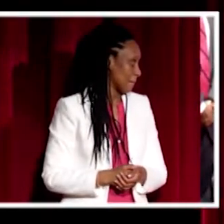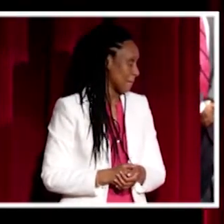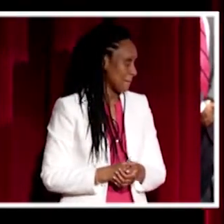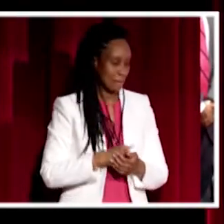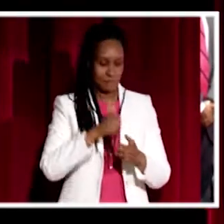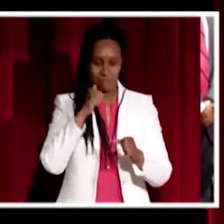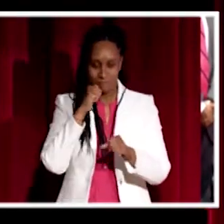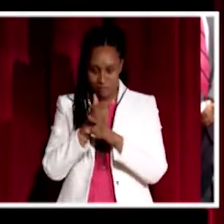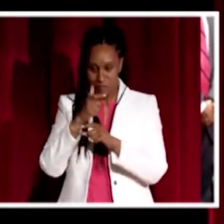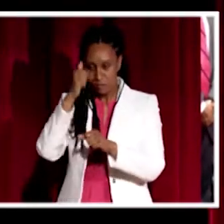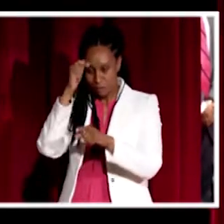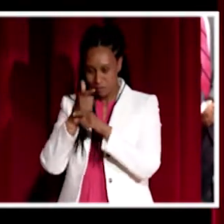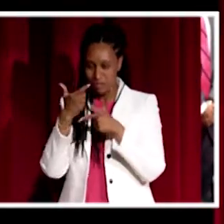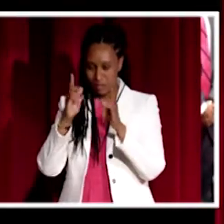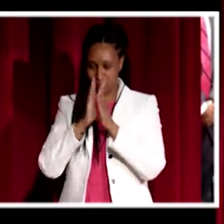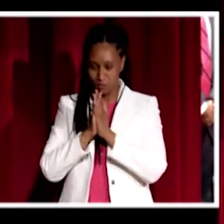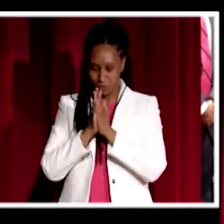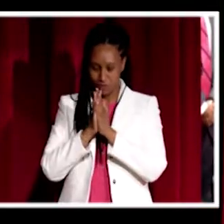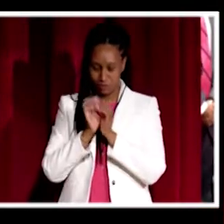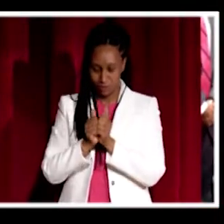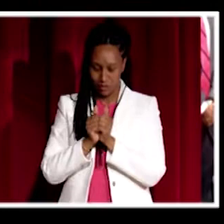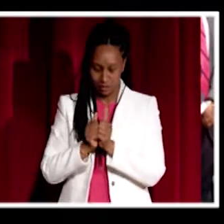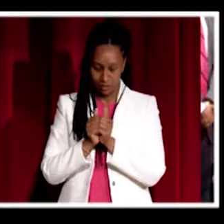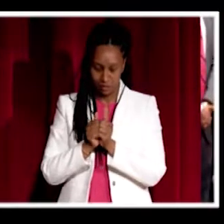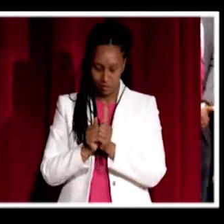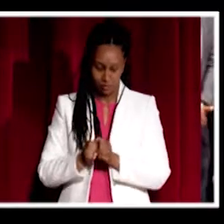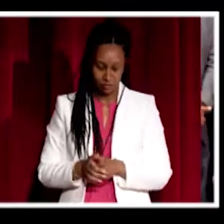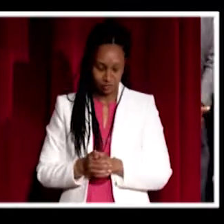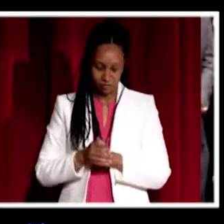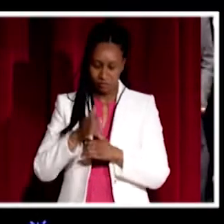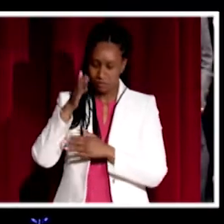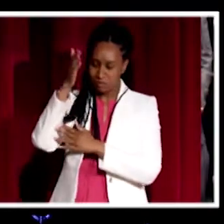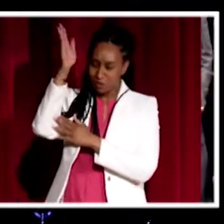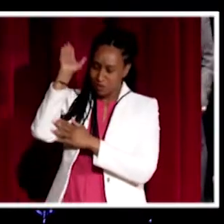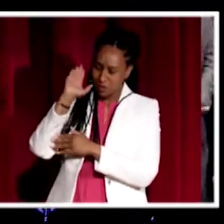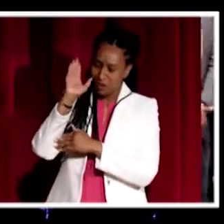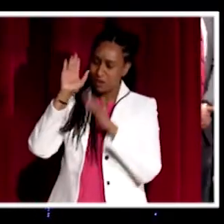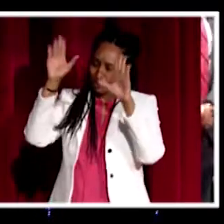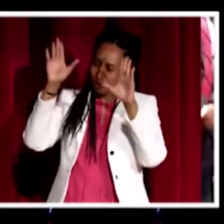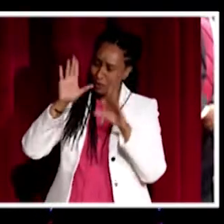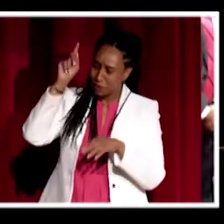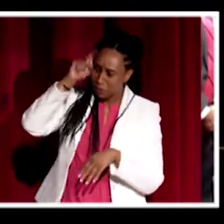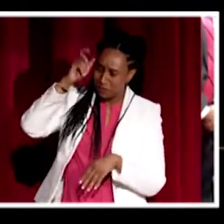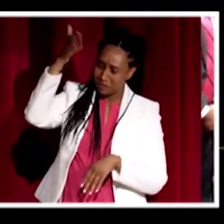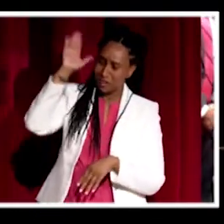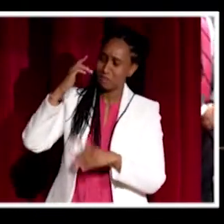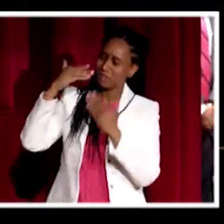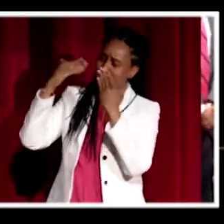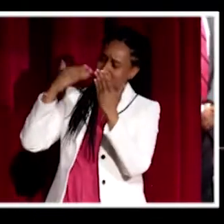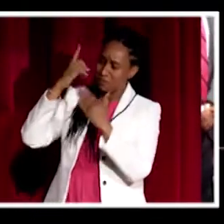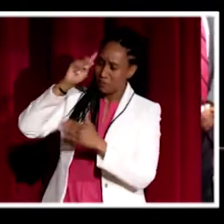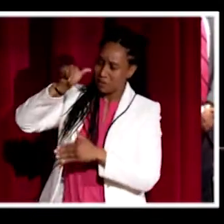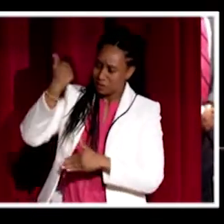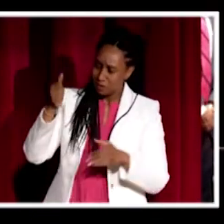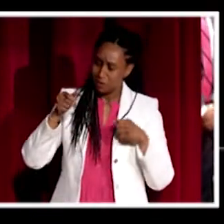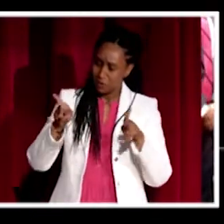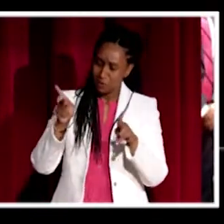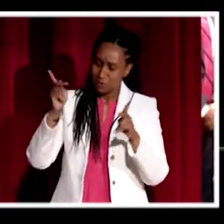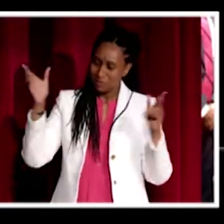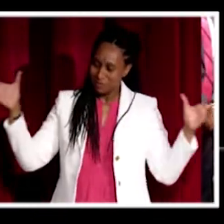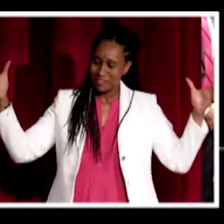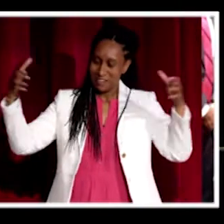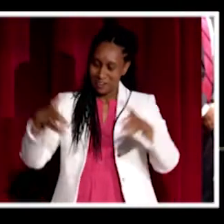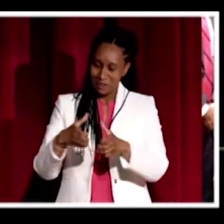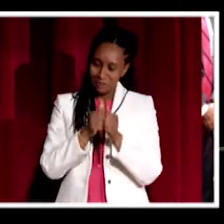Sisters and brothers, let us pray. O great and wise God, we thank you for yet another opportunity to come